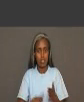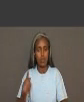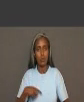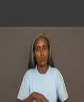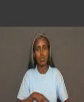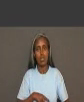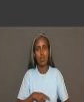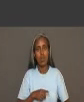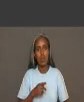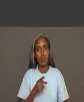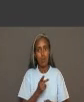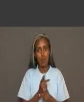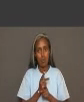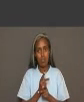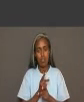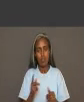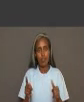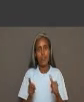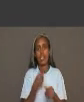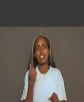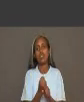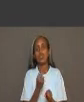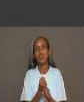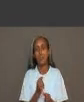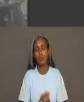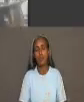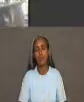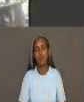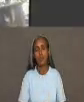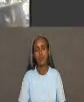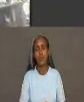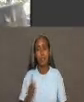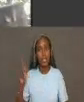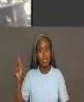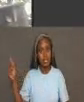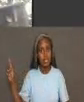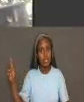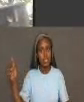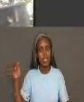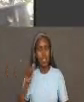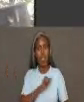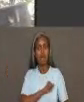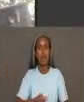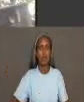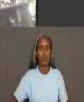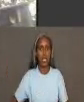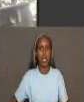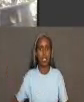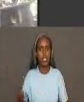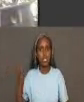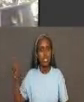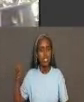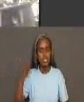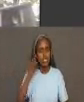owe in our first job. This is Emmanuel. He just got